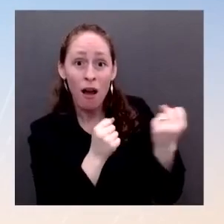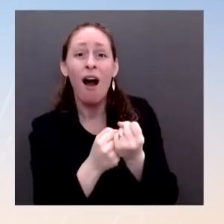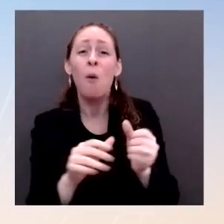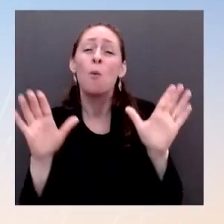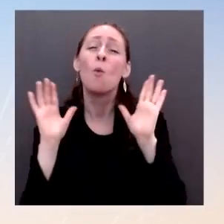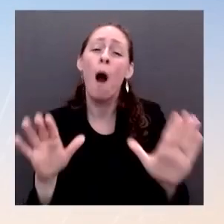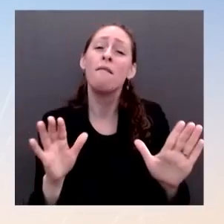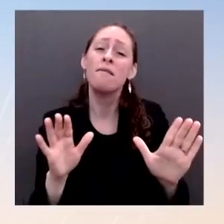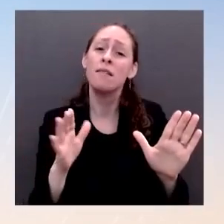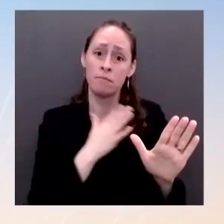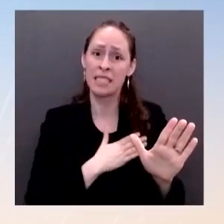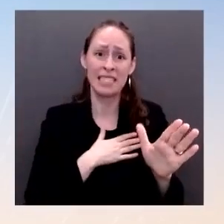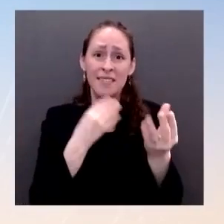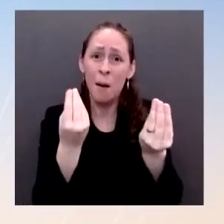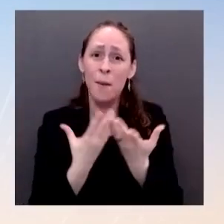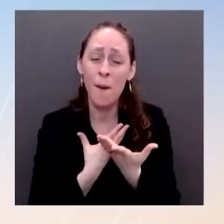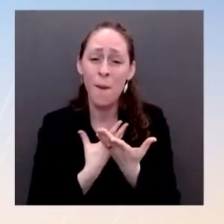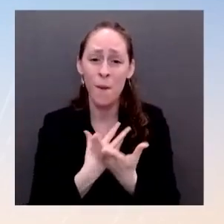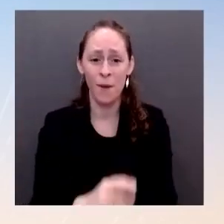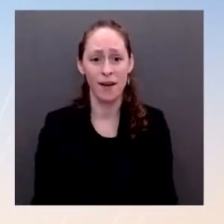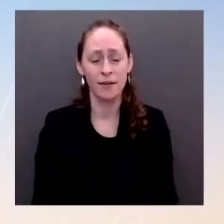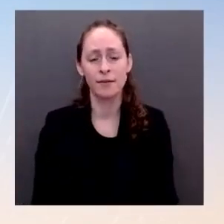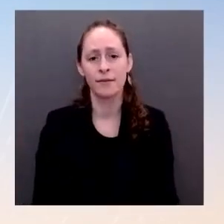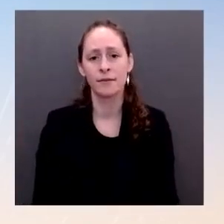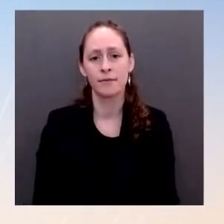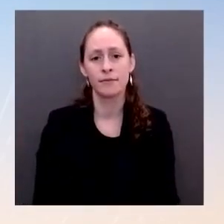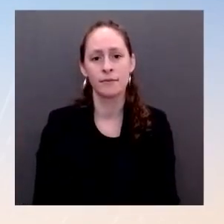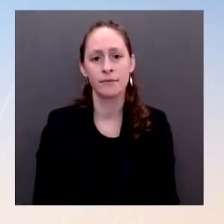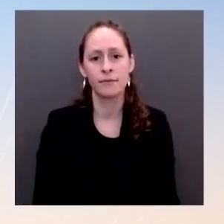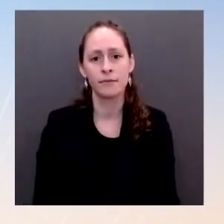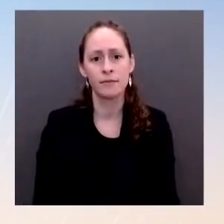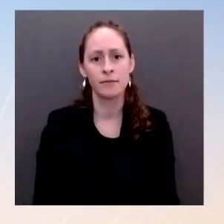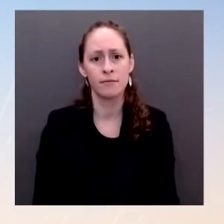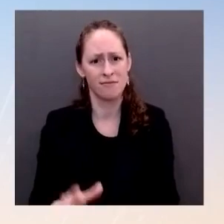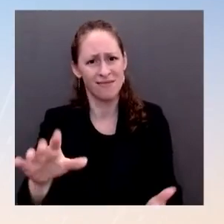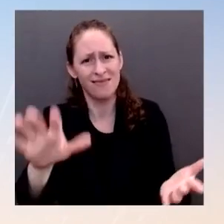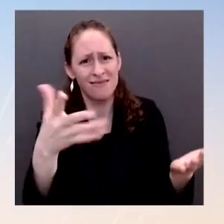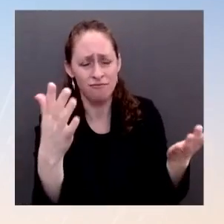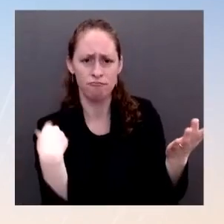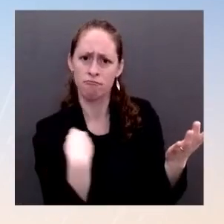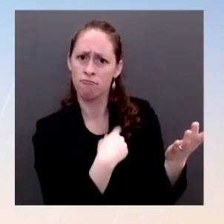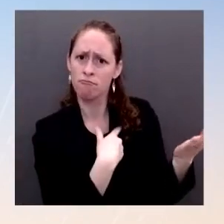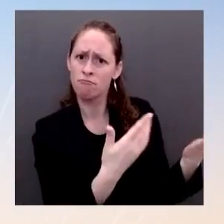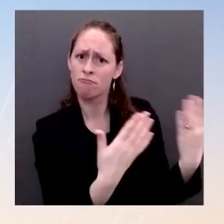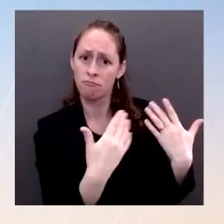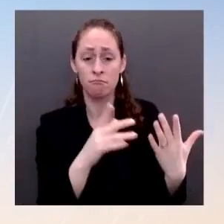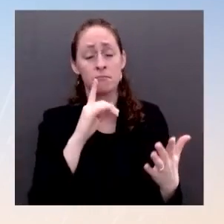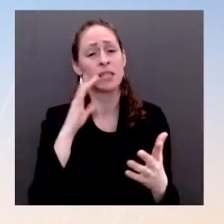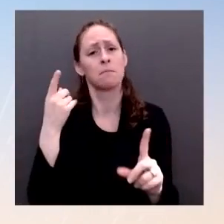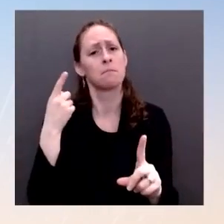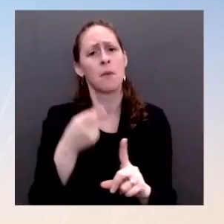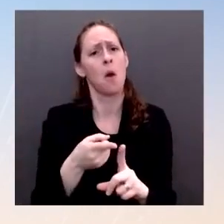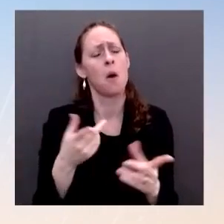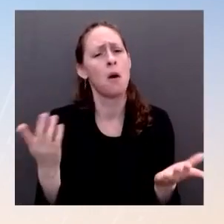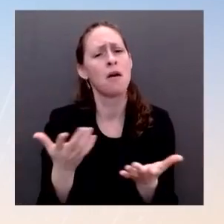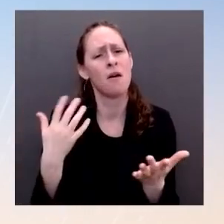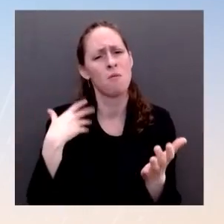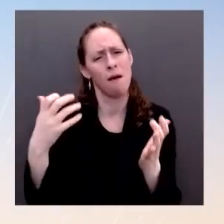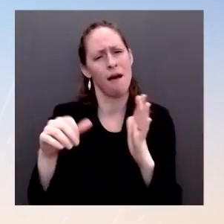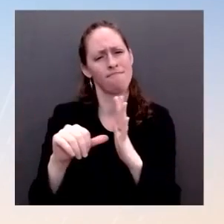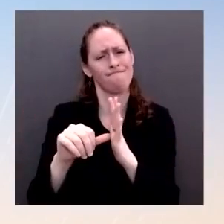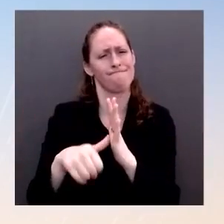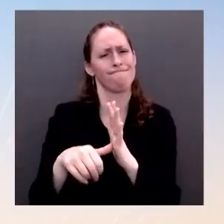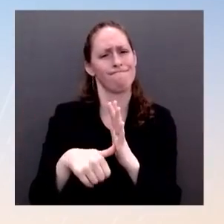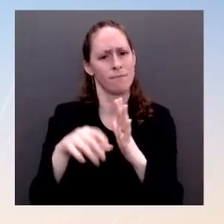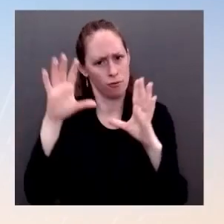is getting as much, although we're very open to that, but what the president was talking about is we have 50 votes in the Senate. We're